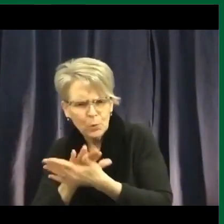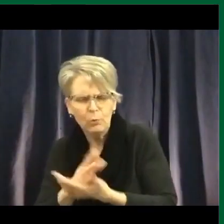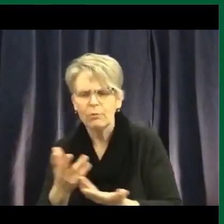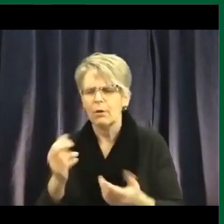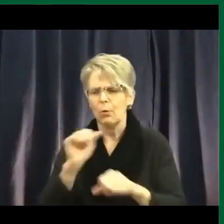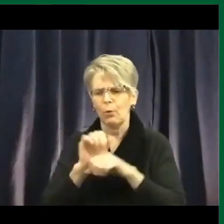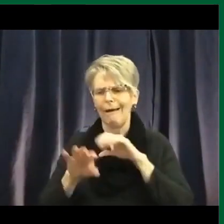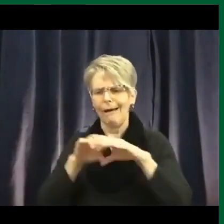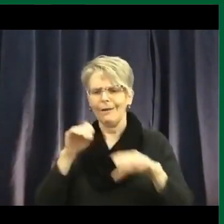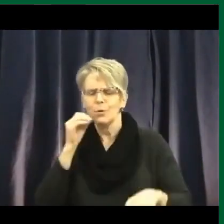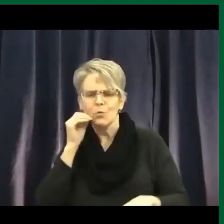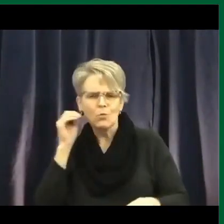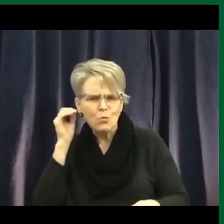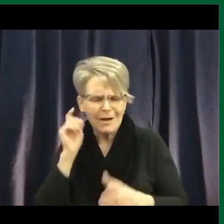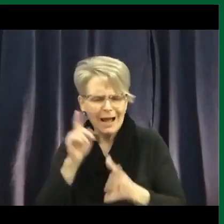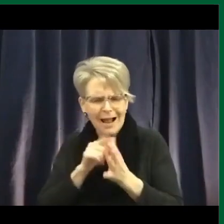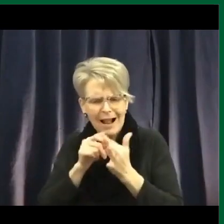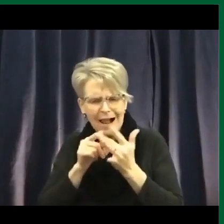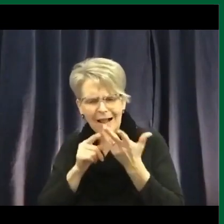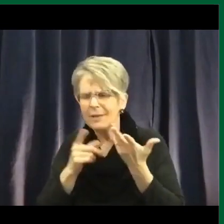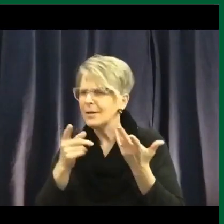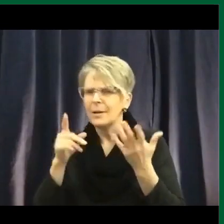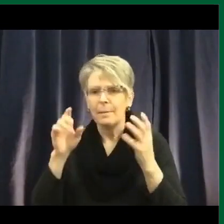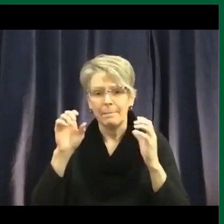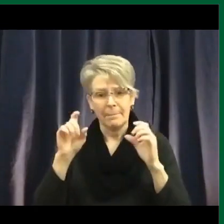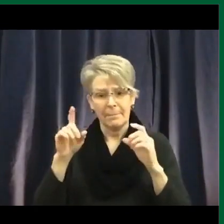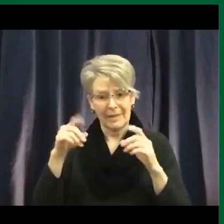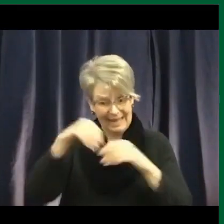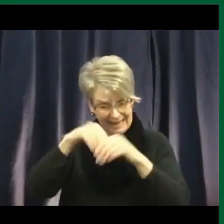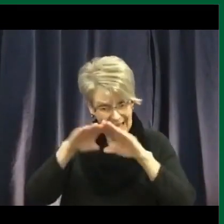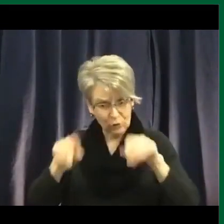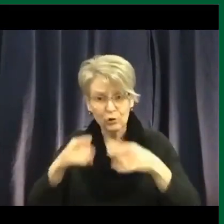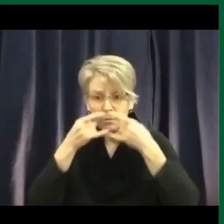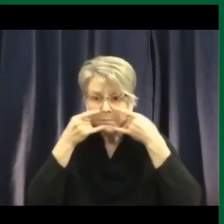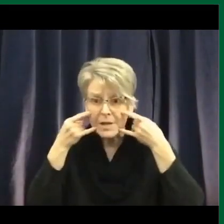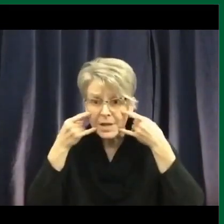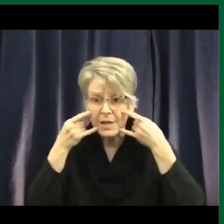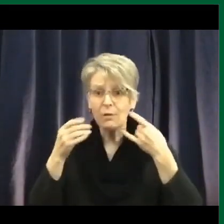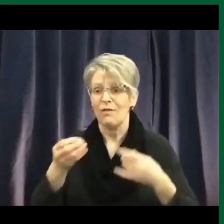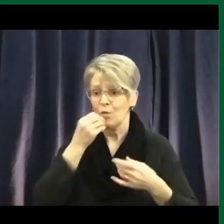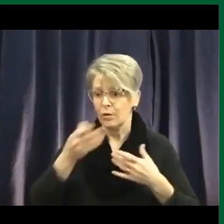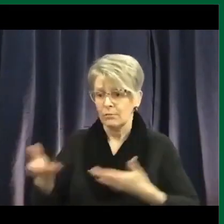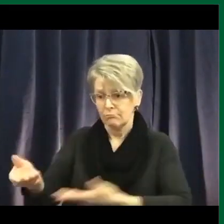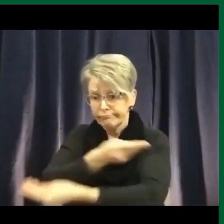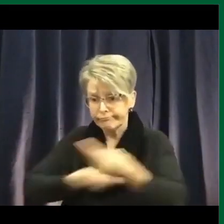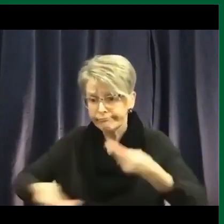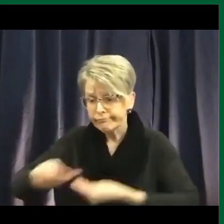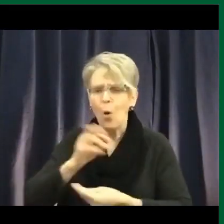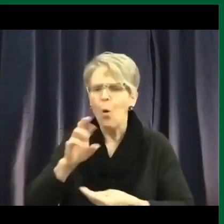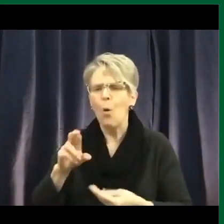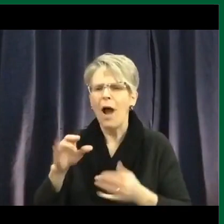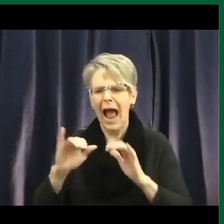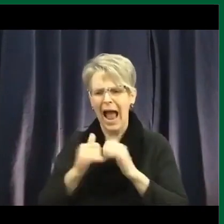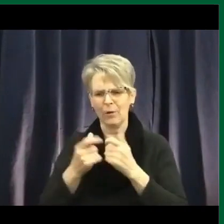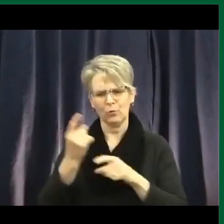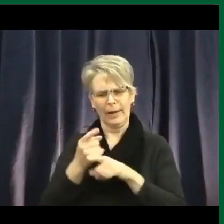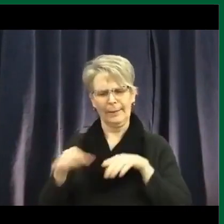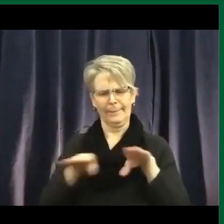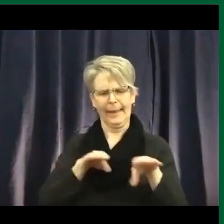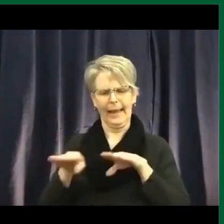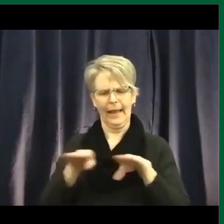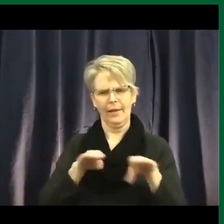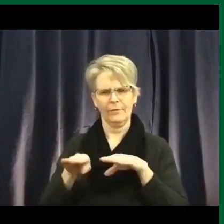home. There's different caveats, but should I be wearing a mask? Should we not share food? What can you tell people about what to do, how to behave